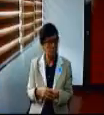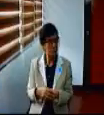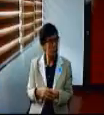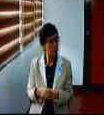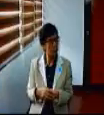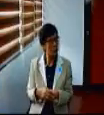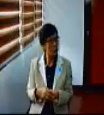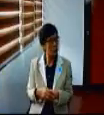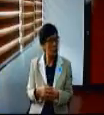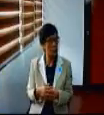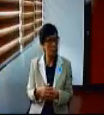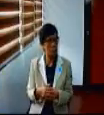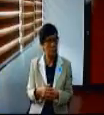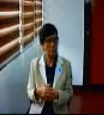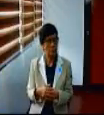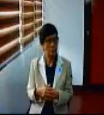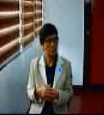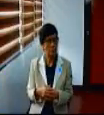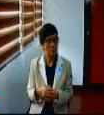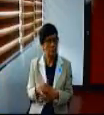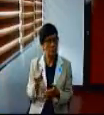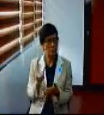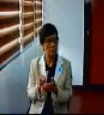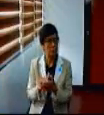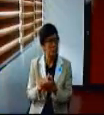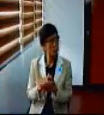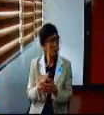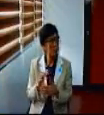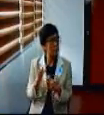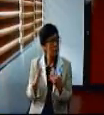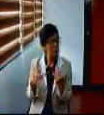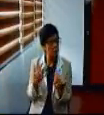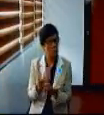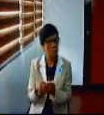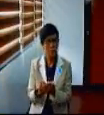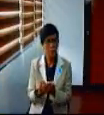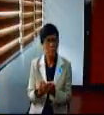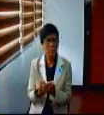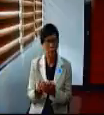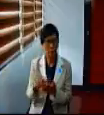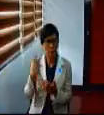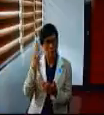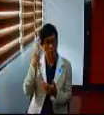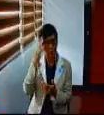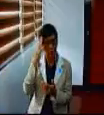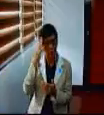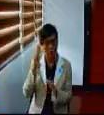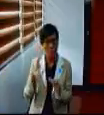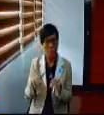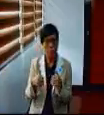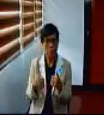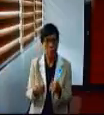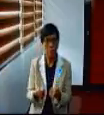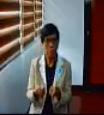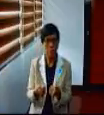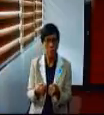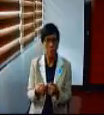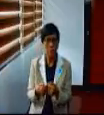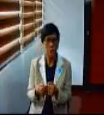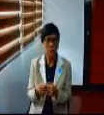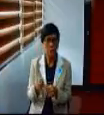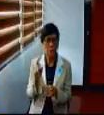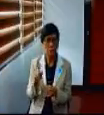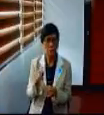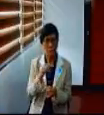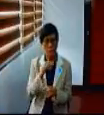new obligation. And if that's all it requires is that they do no harm, including human rights harm. They must not